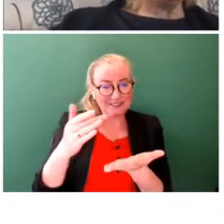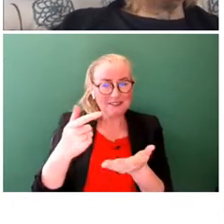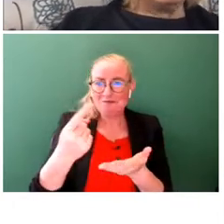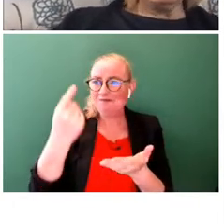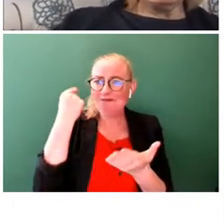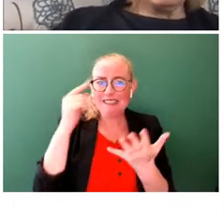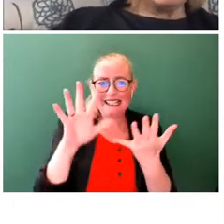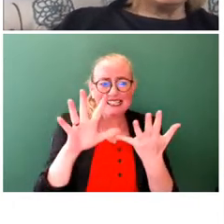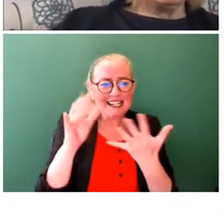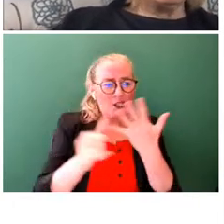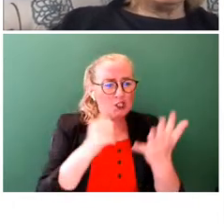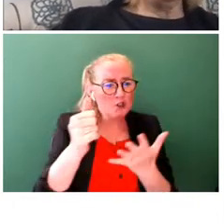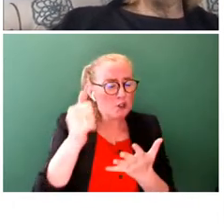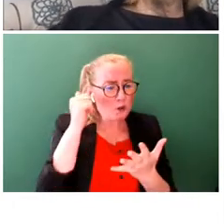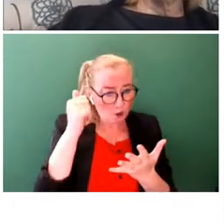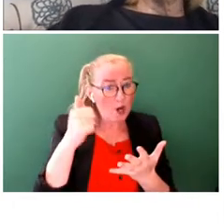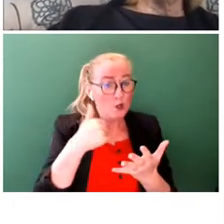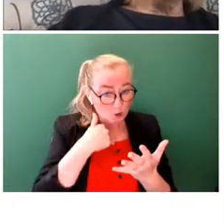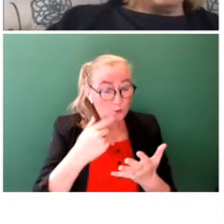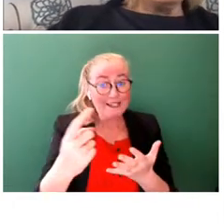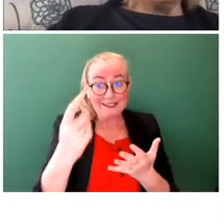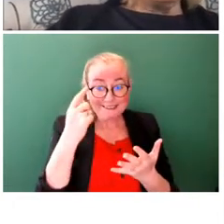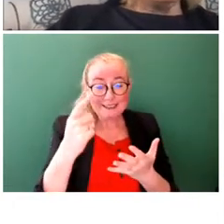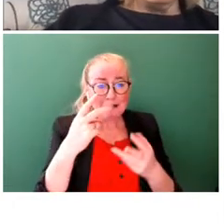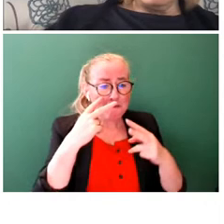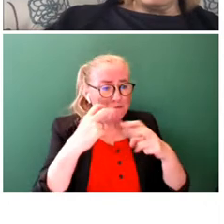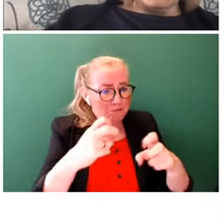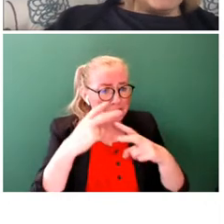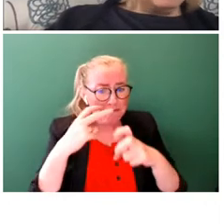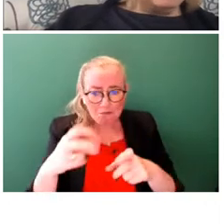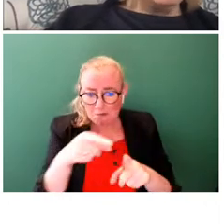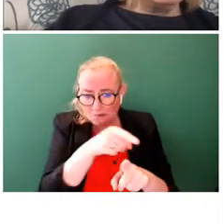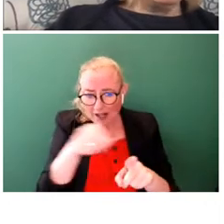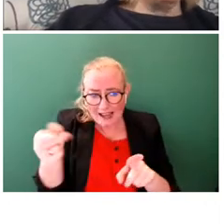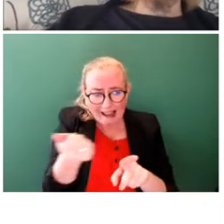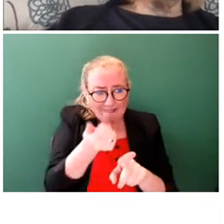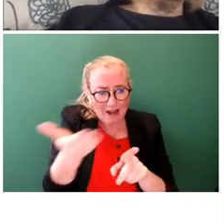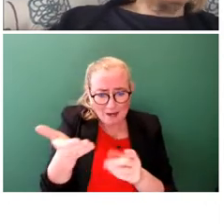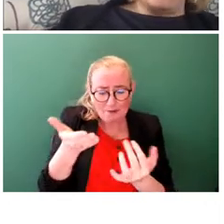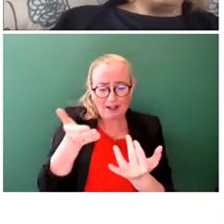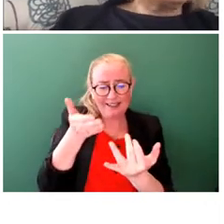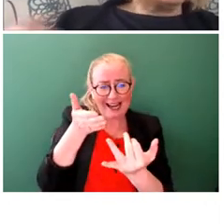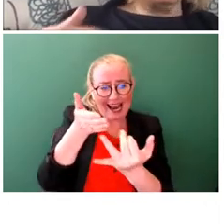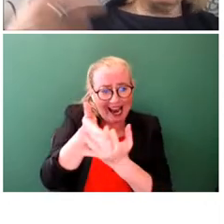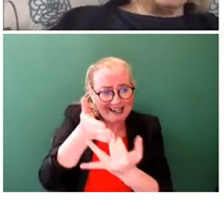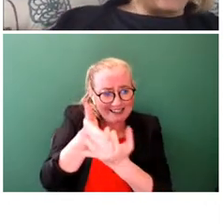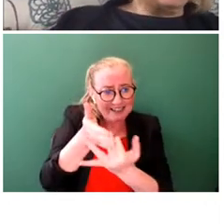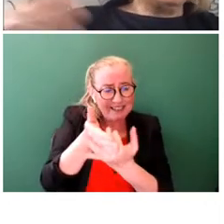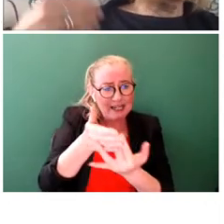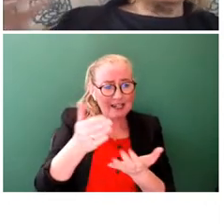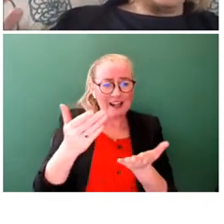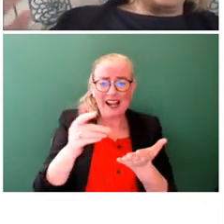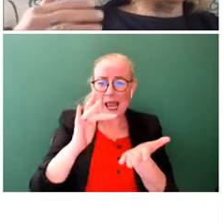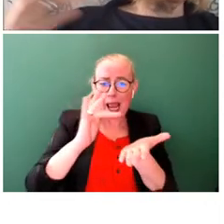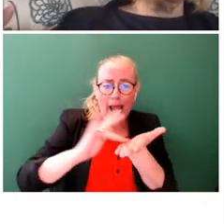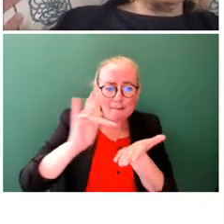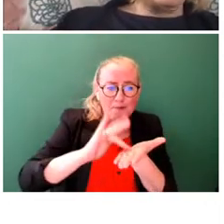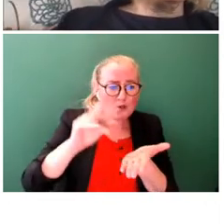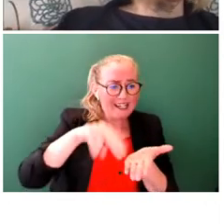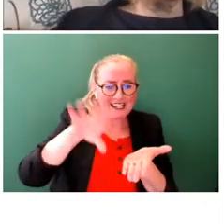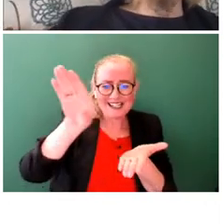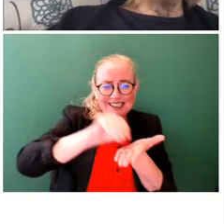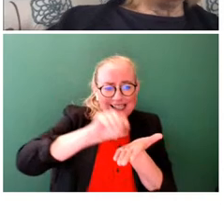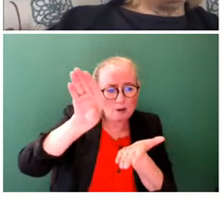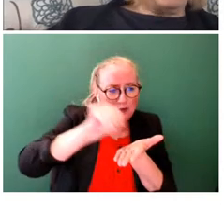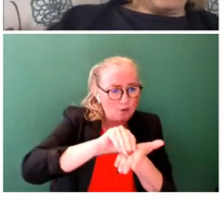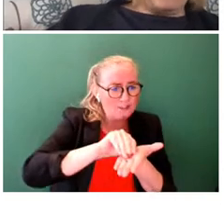years ago, we've been also exploring the availability and accessibility of apps that you can just download from an app store or the